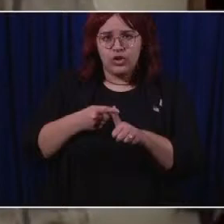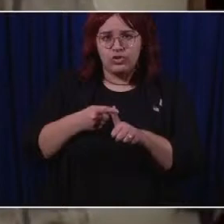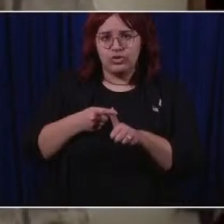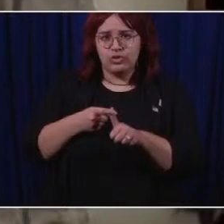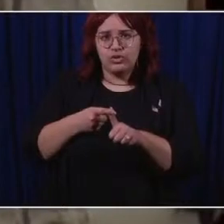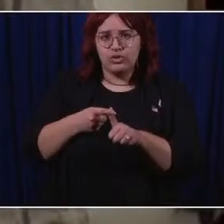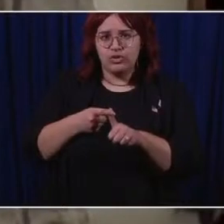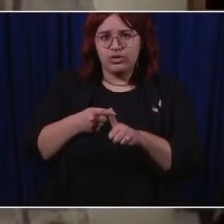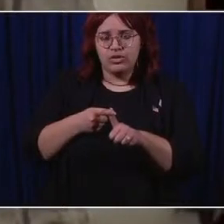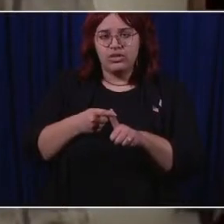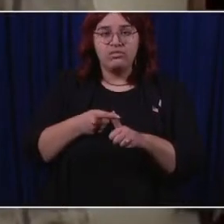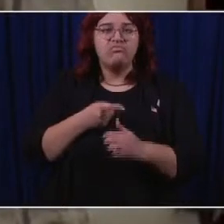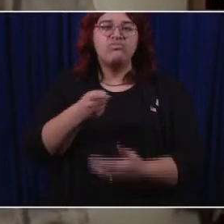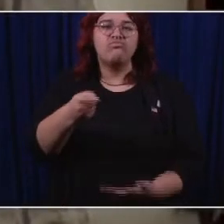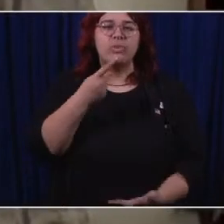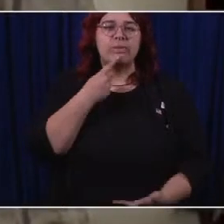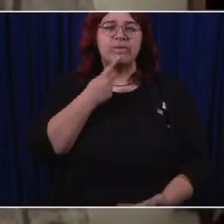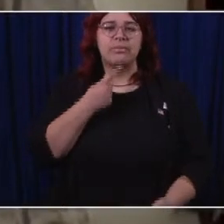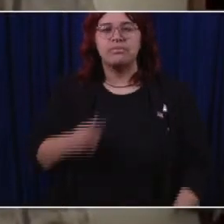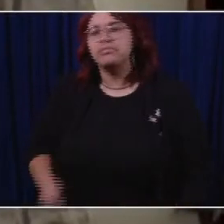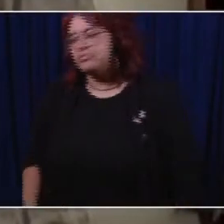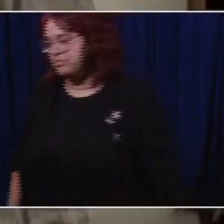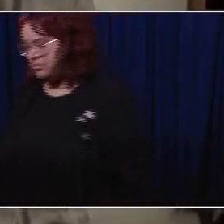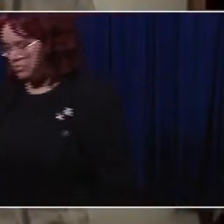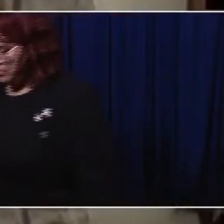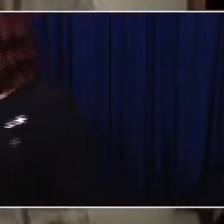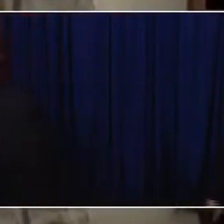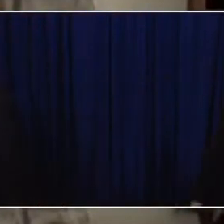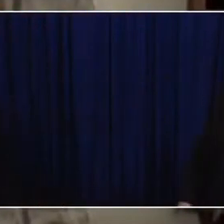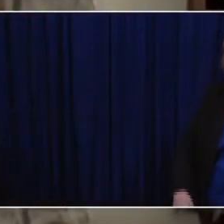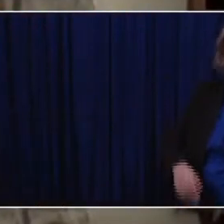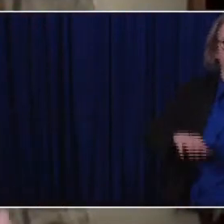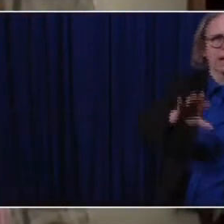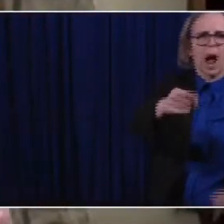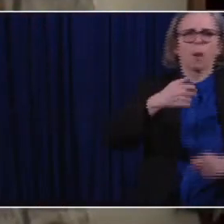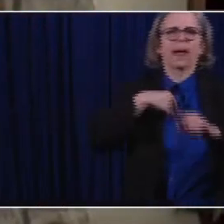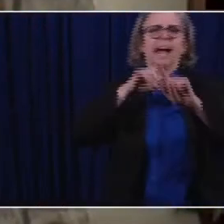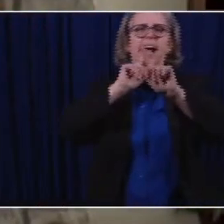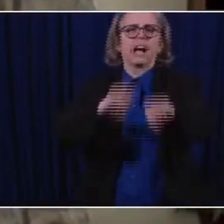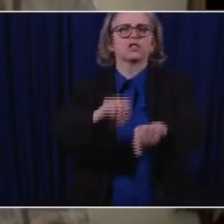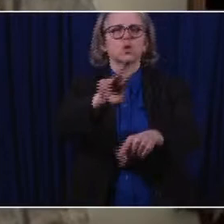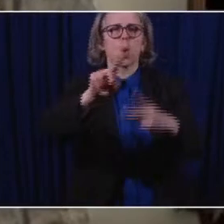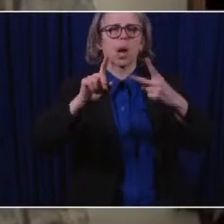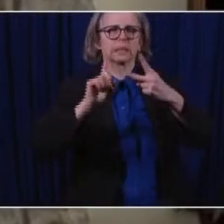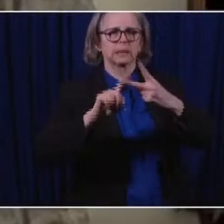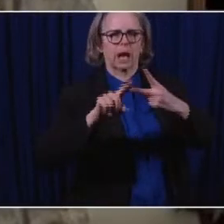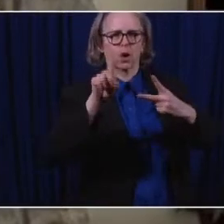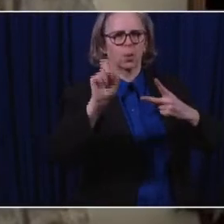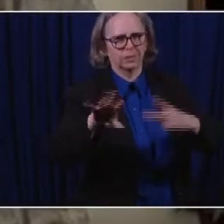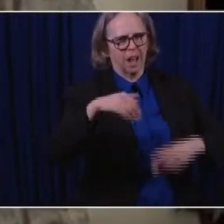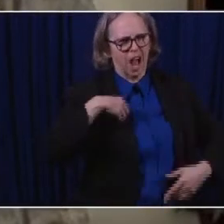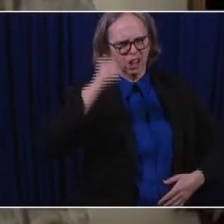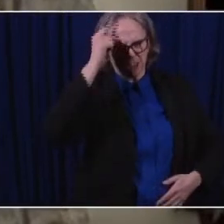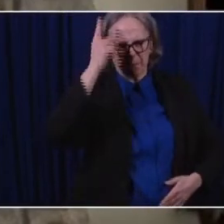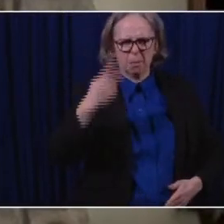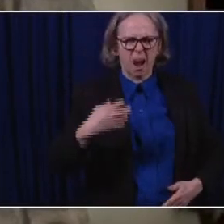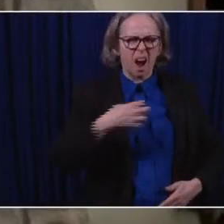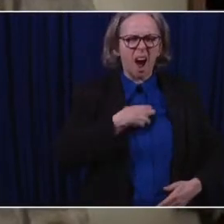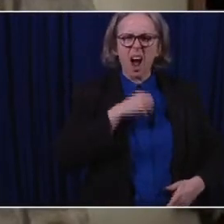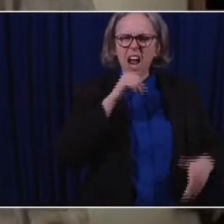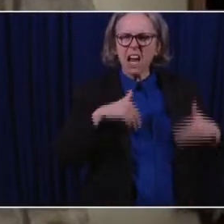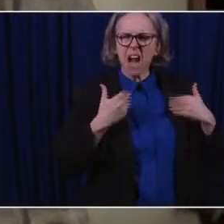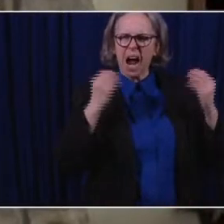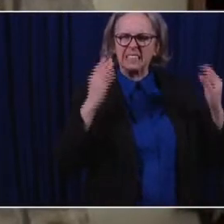the second one first. I understand that. And that's a valid argument. You can certainly make that argument. We made